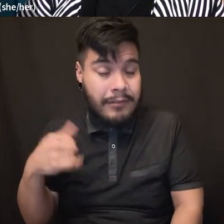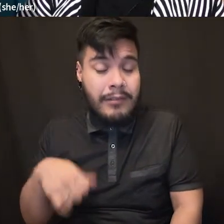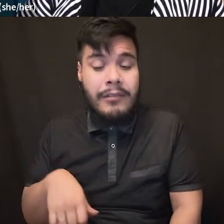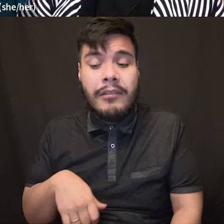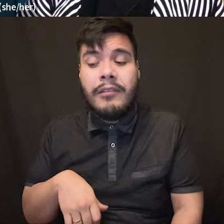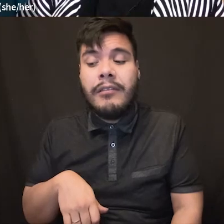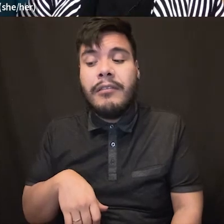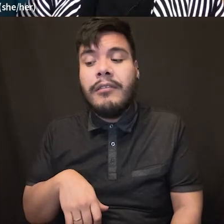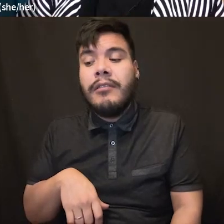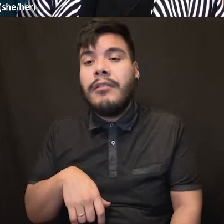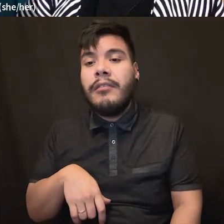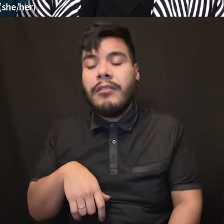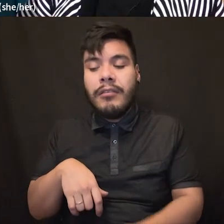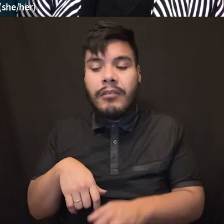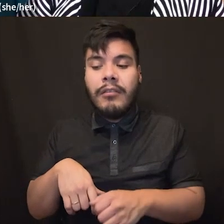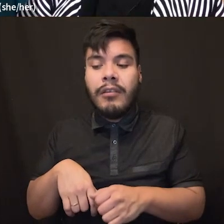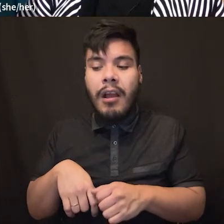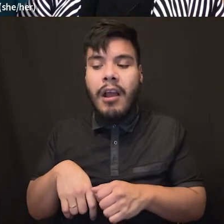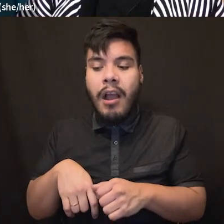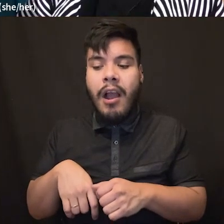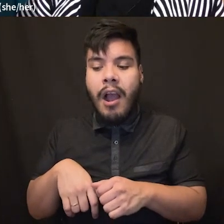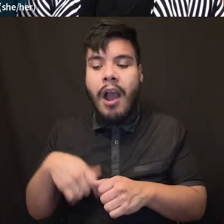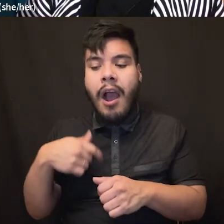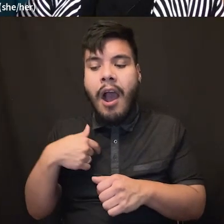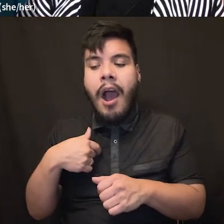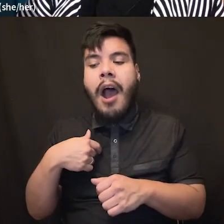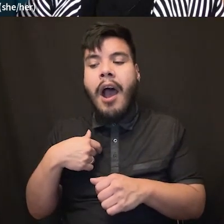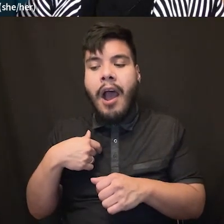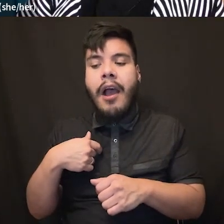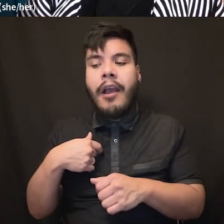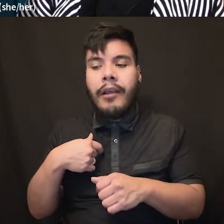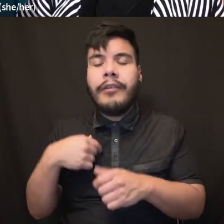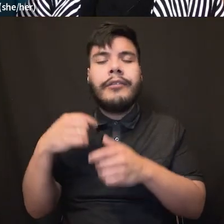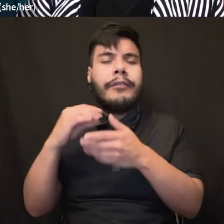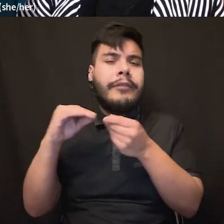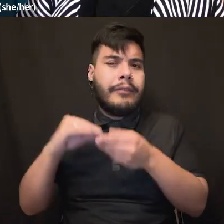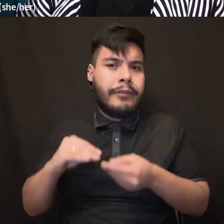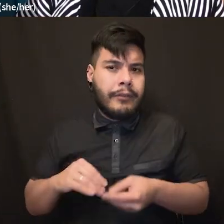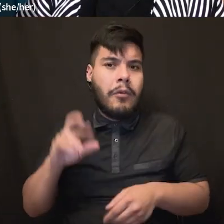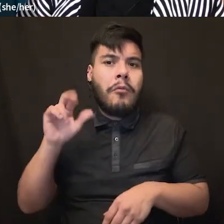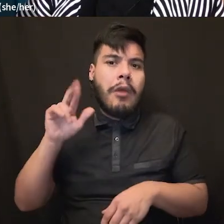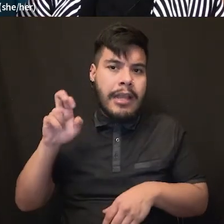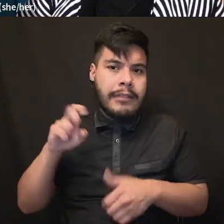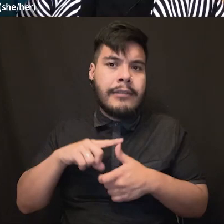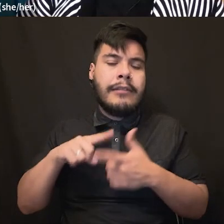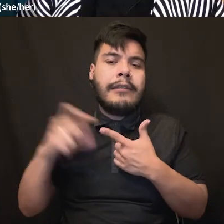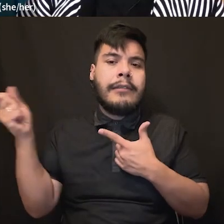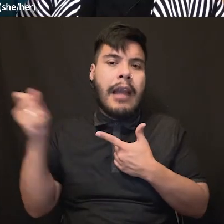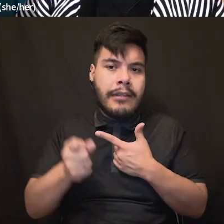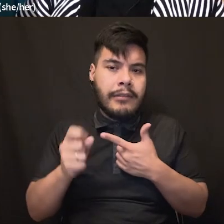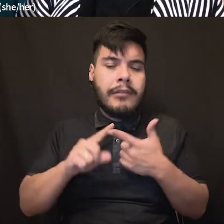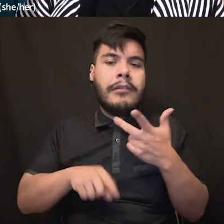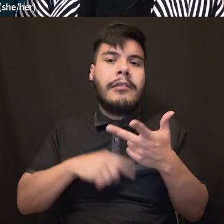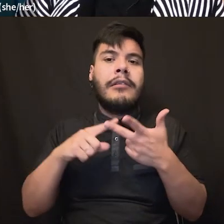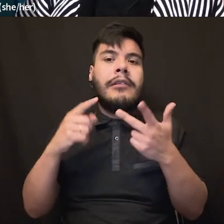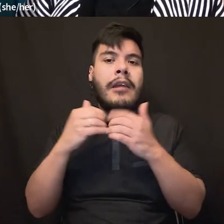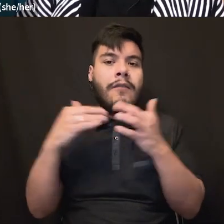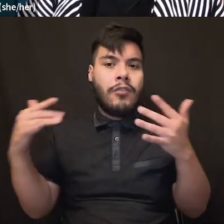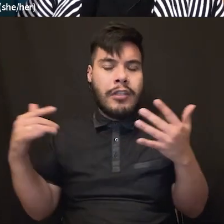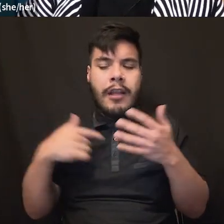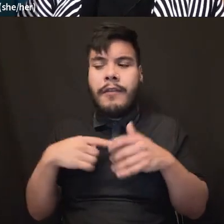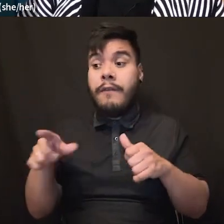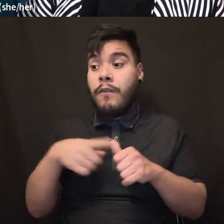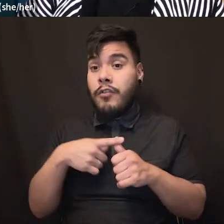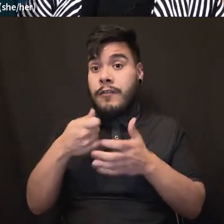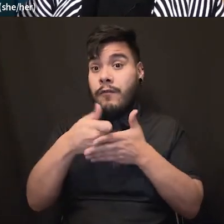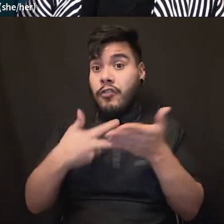in the Scarlett Johansson show that I had a lot of things about like race and casting and diversity. And I would say my first version of that script was